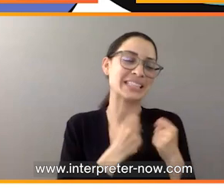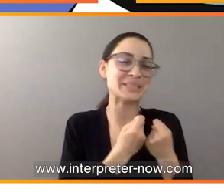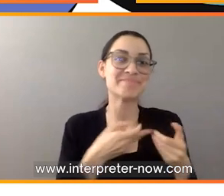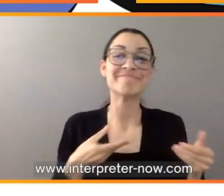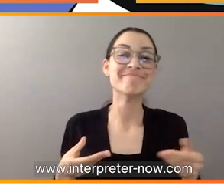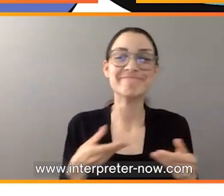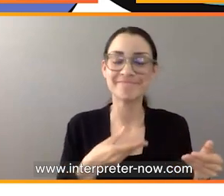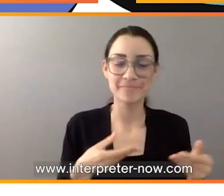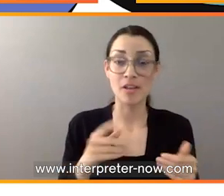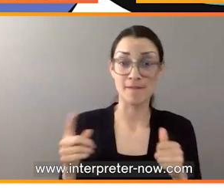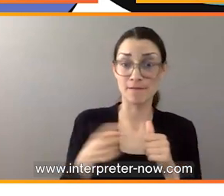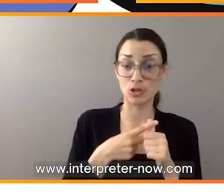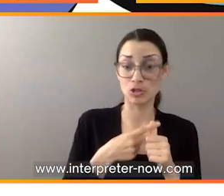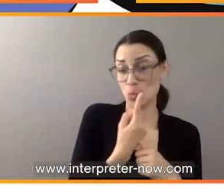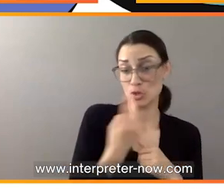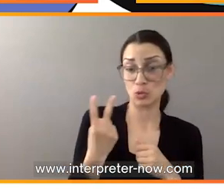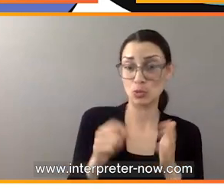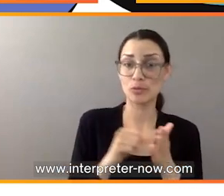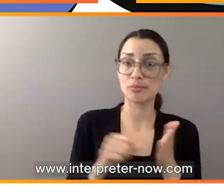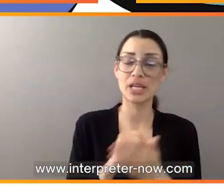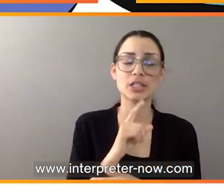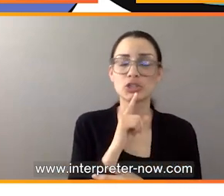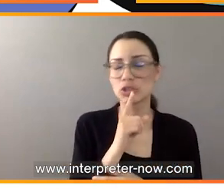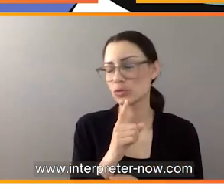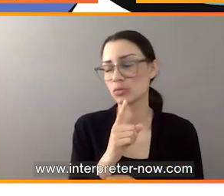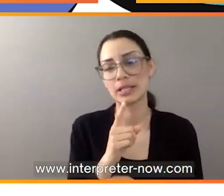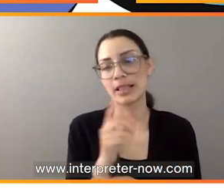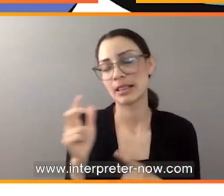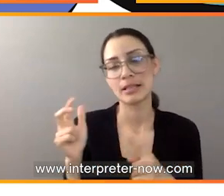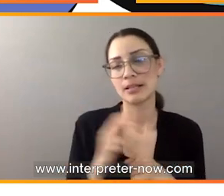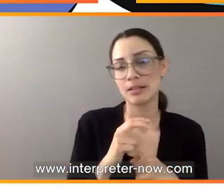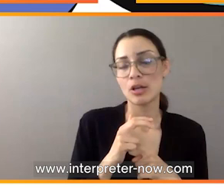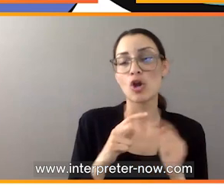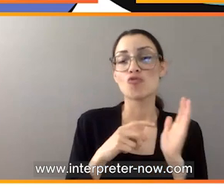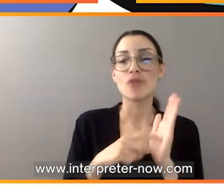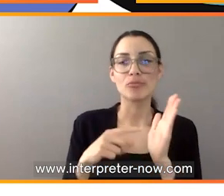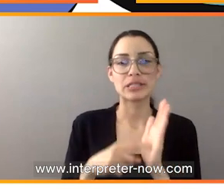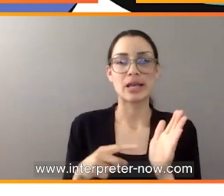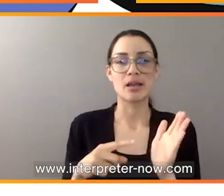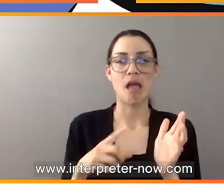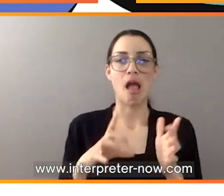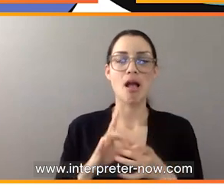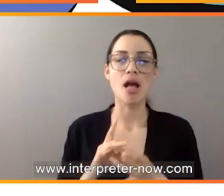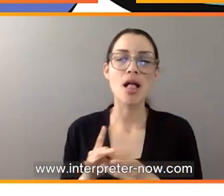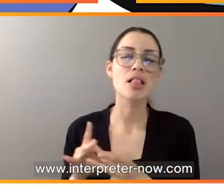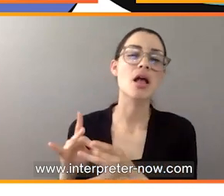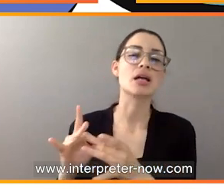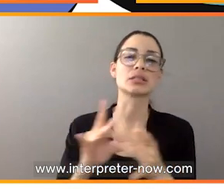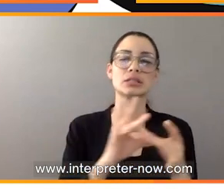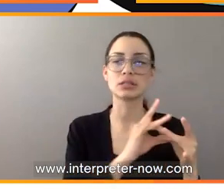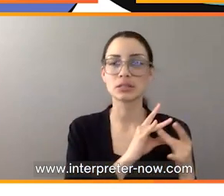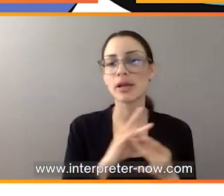with everybody, or that my team walked around with everybody, you know, the first couple of pages were golden in that